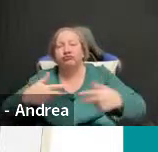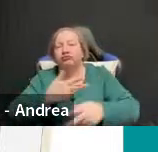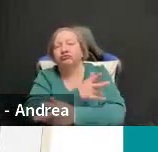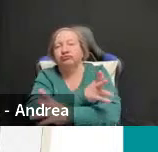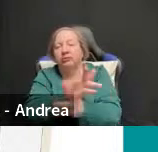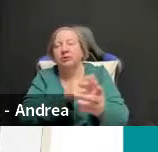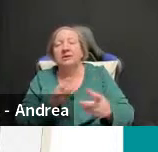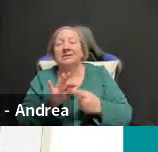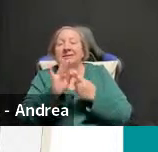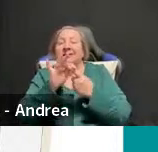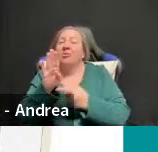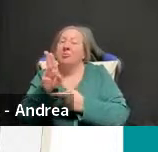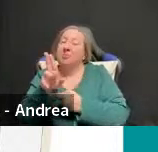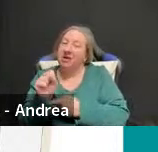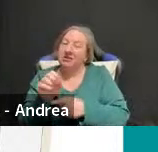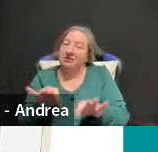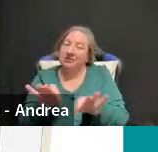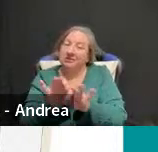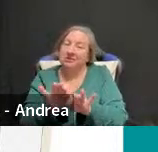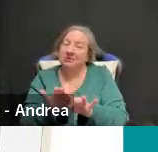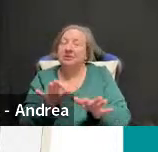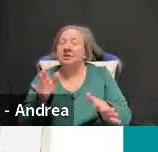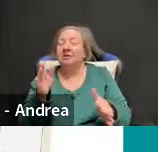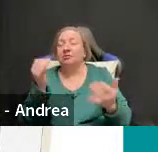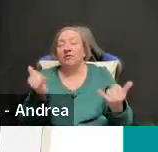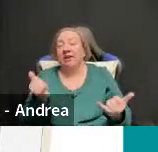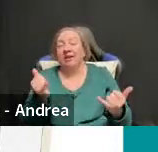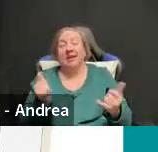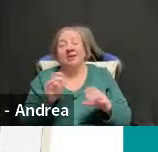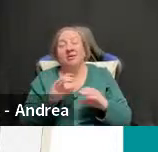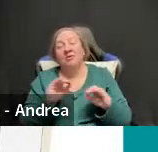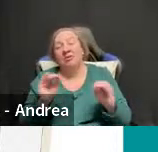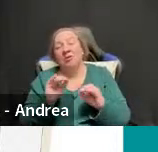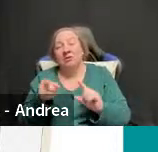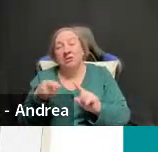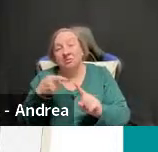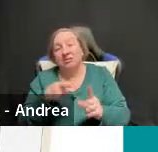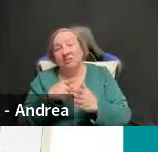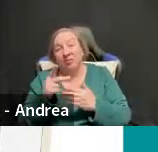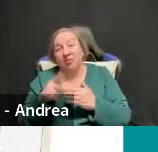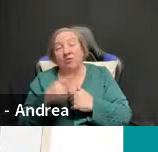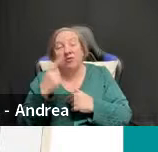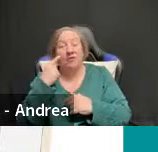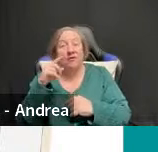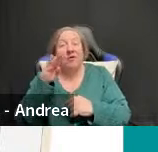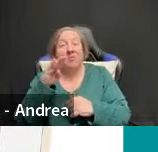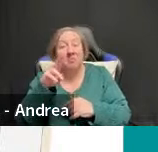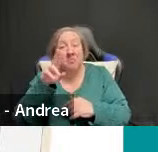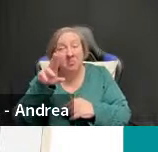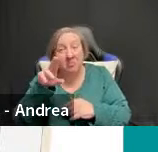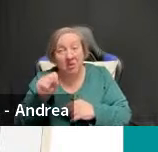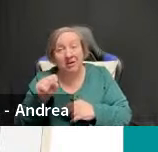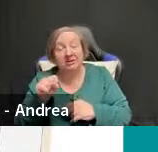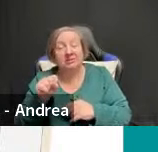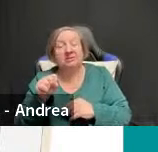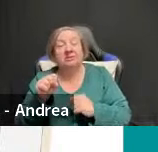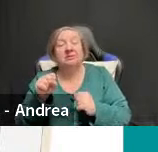particularly a bus. And albeit there isn't currently a specific program for a bus,